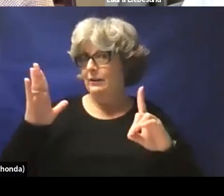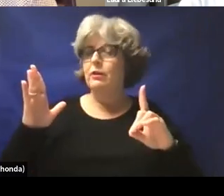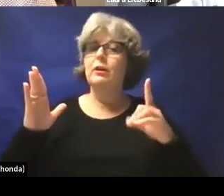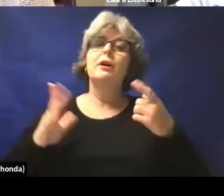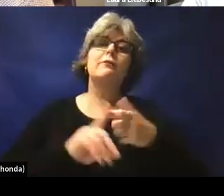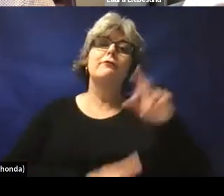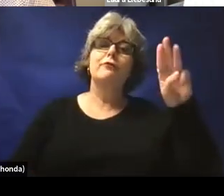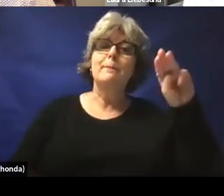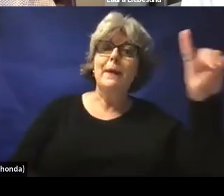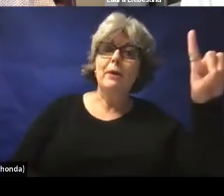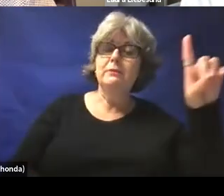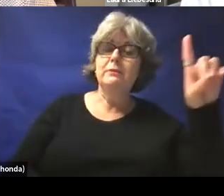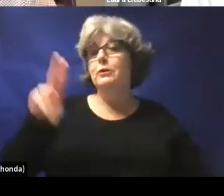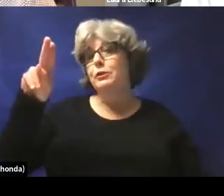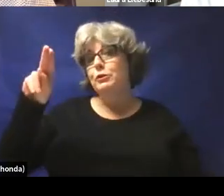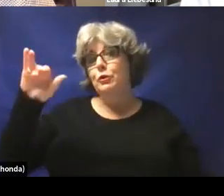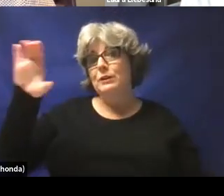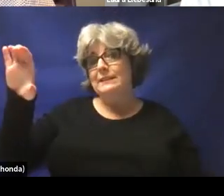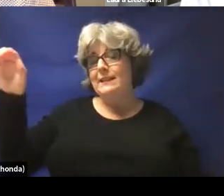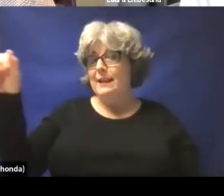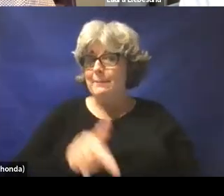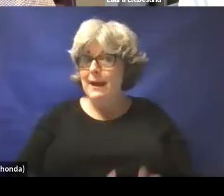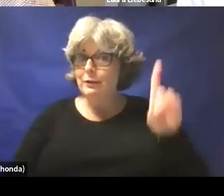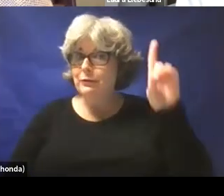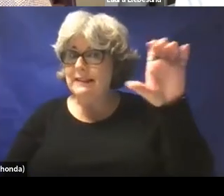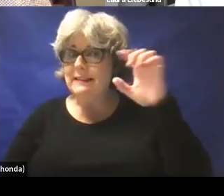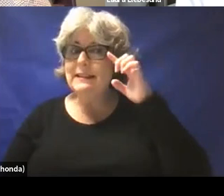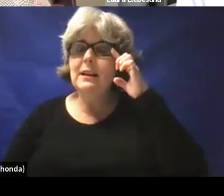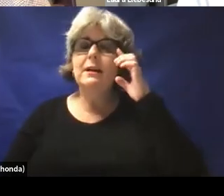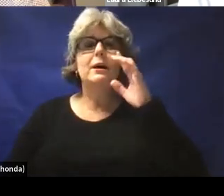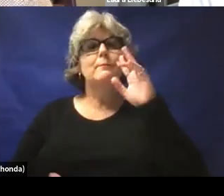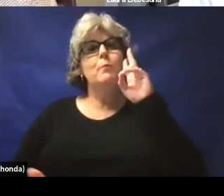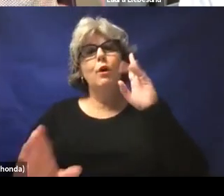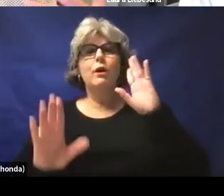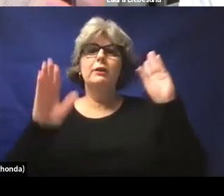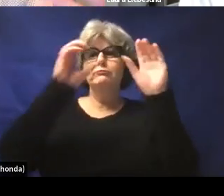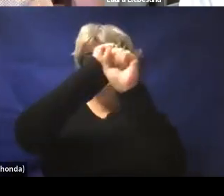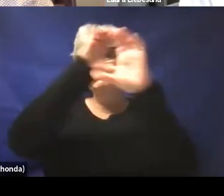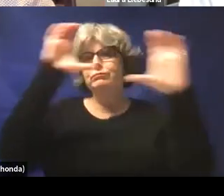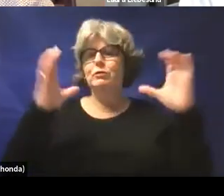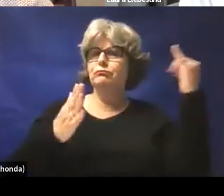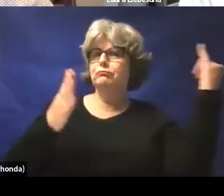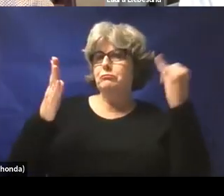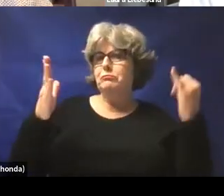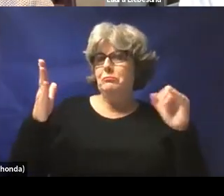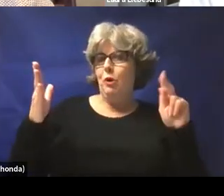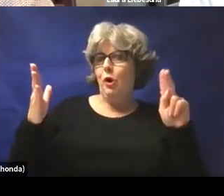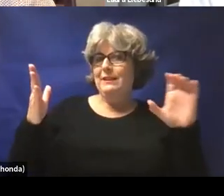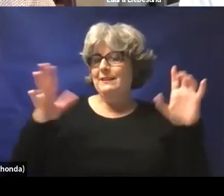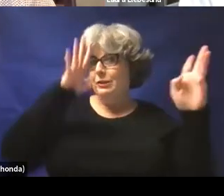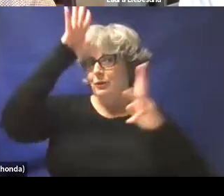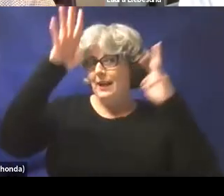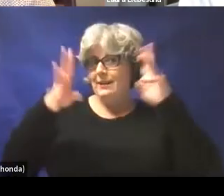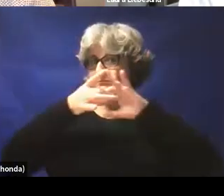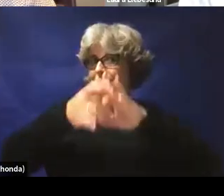DC and he apprenticed with a mixologist here. And he brought an artistic lens to cocktails. And that's how he pursued his creativity and